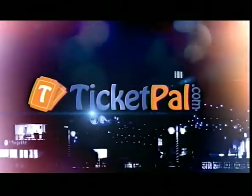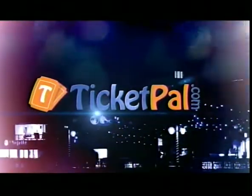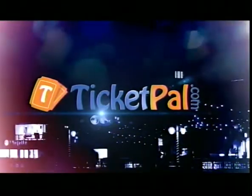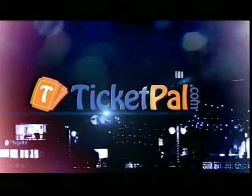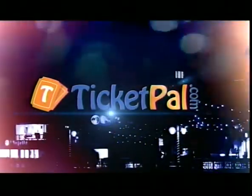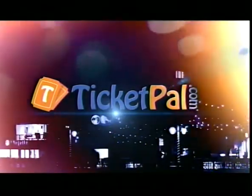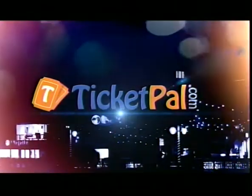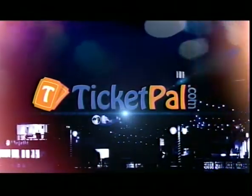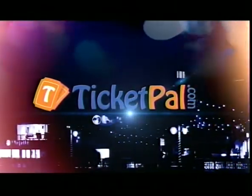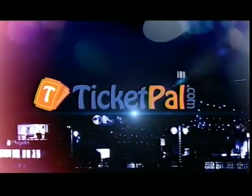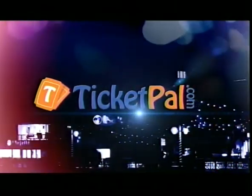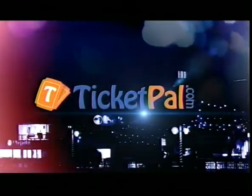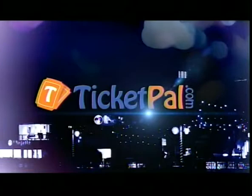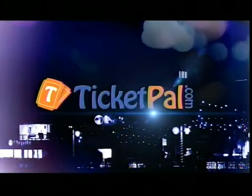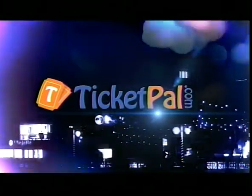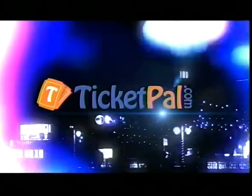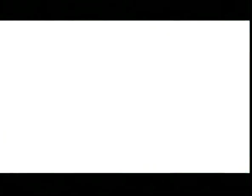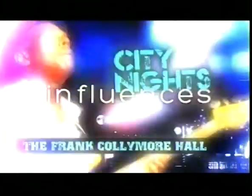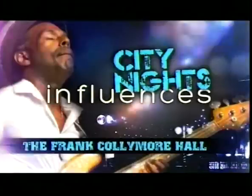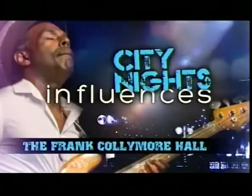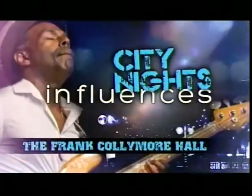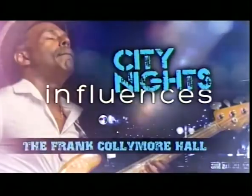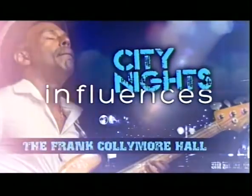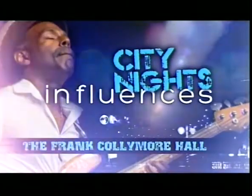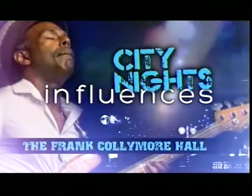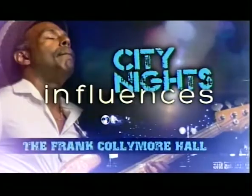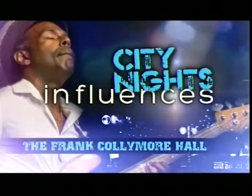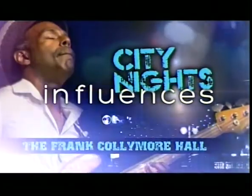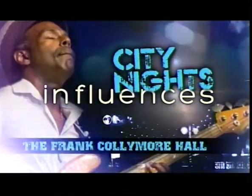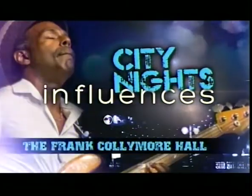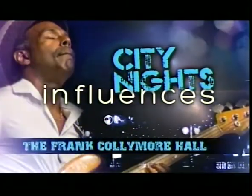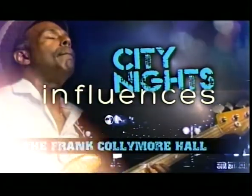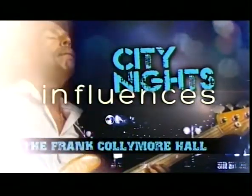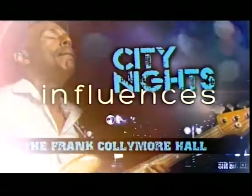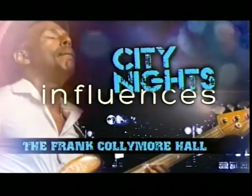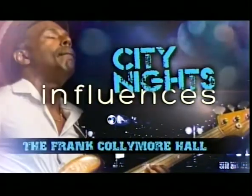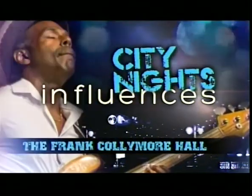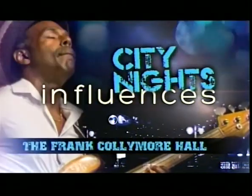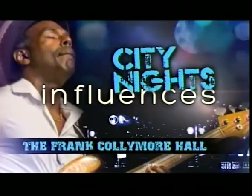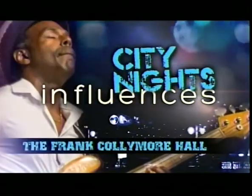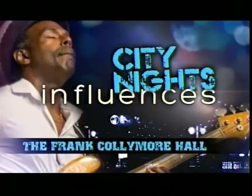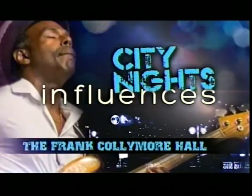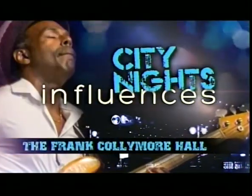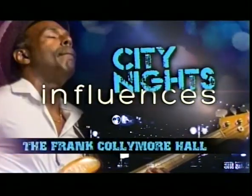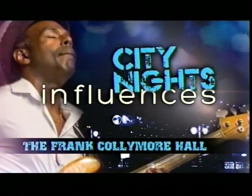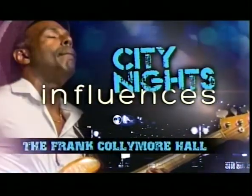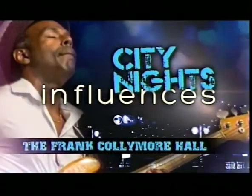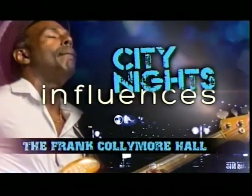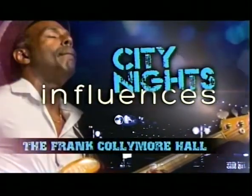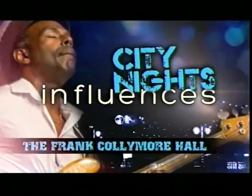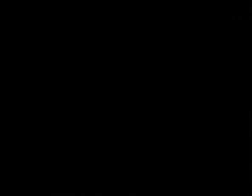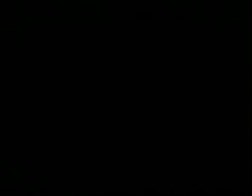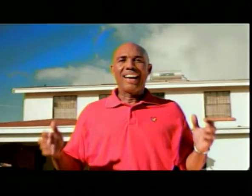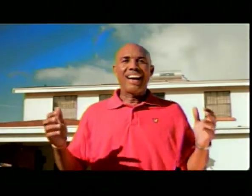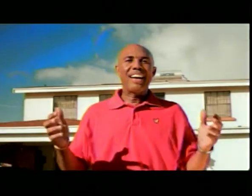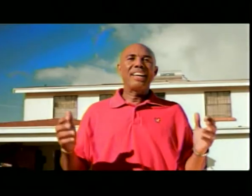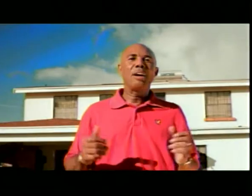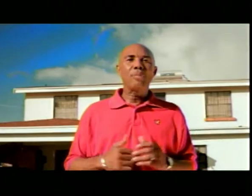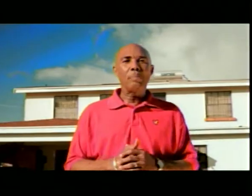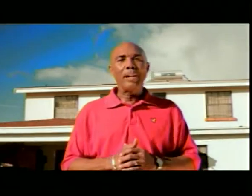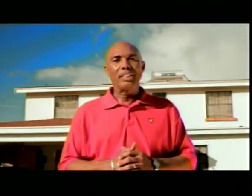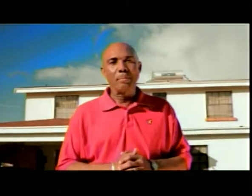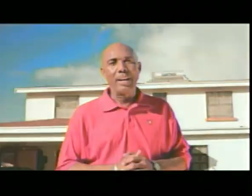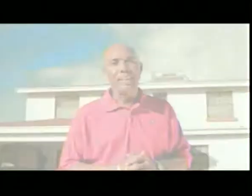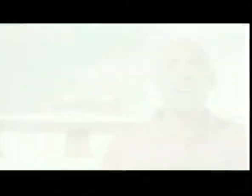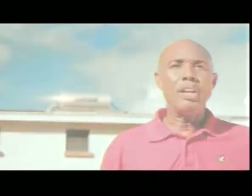ticketpal.com or any TicketPal outlet. See you all at City Nights Influences at the Frank Collymore Hall. Hi, I'm